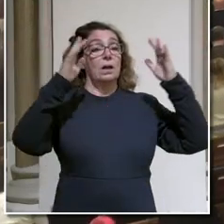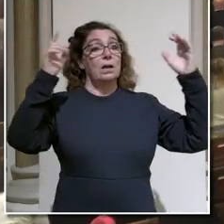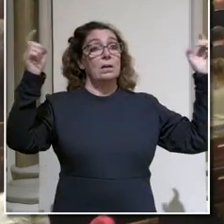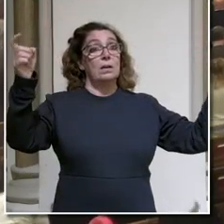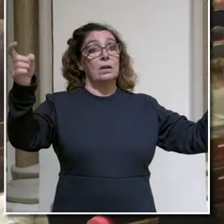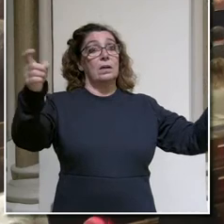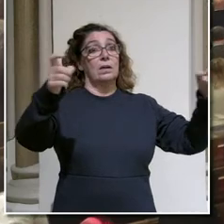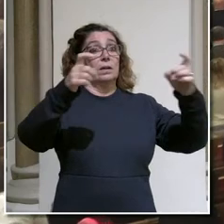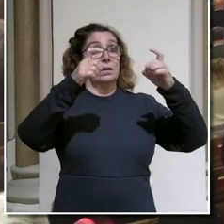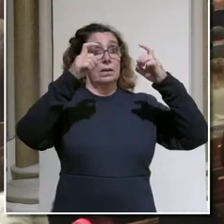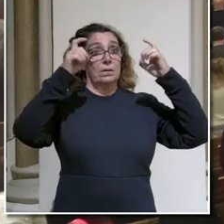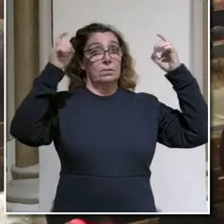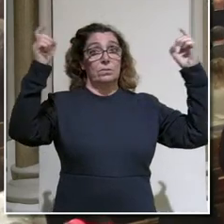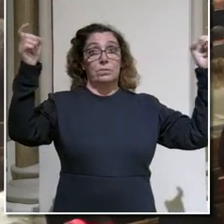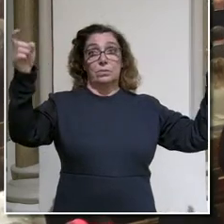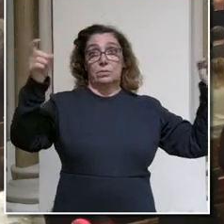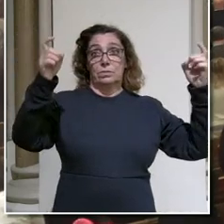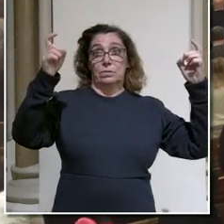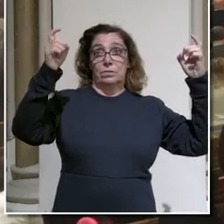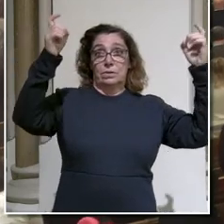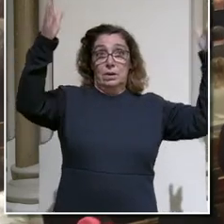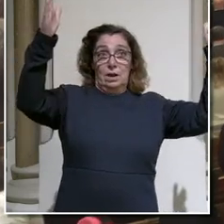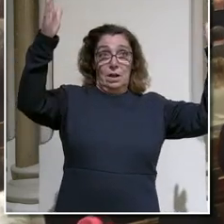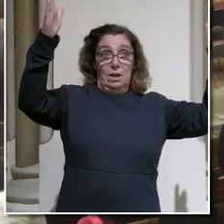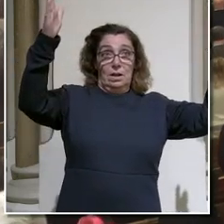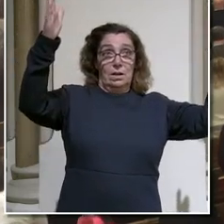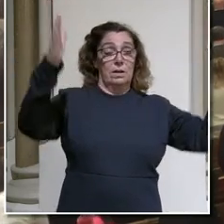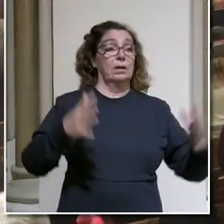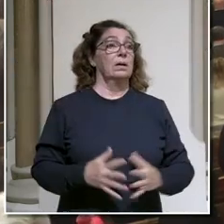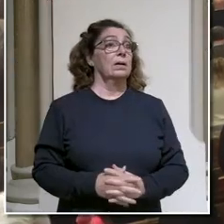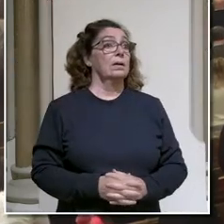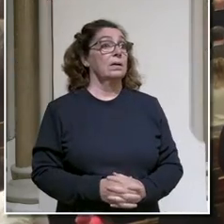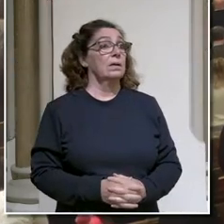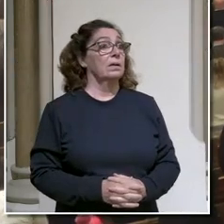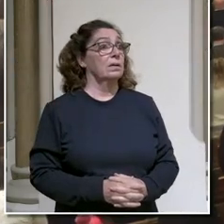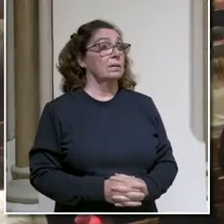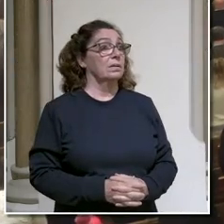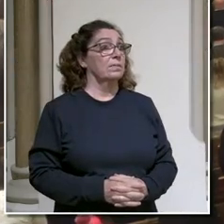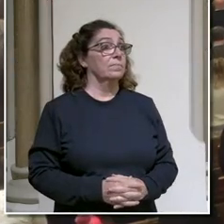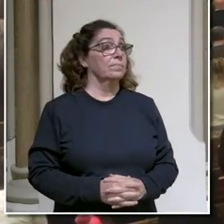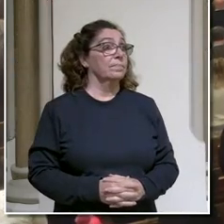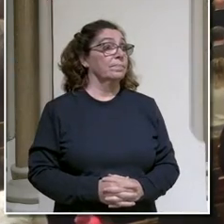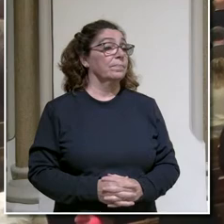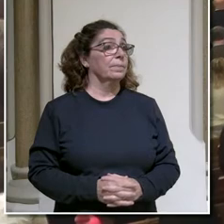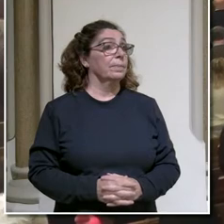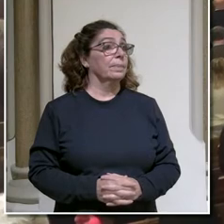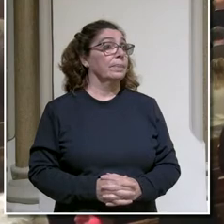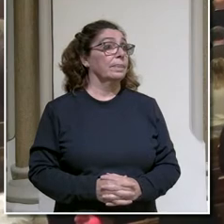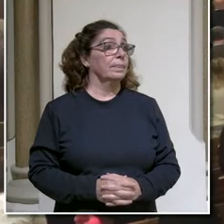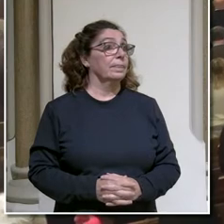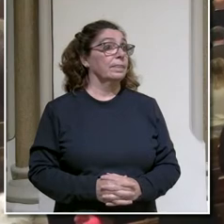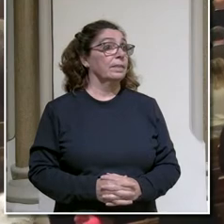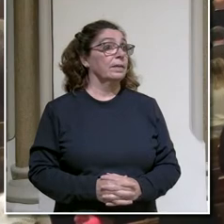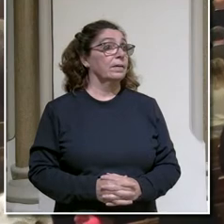God's people, in the Father, and the Son, and of the Holy Spirit.